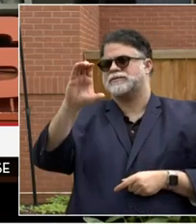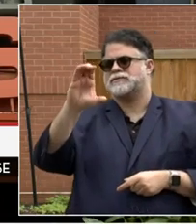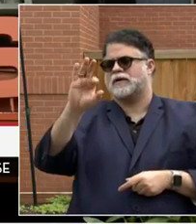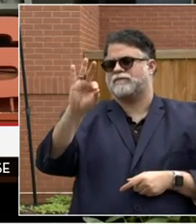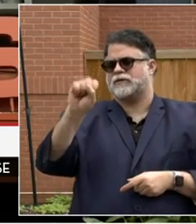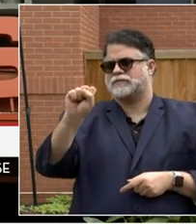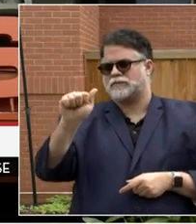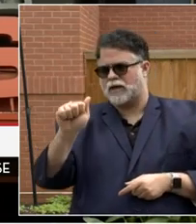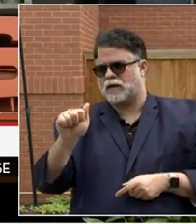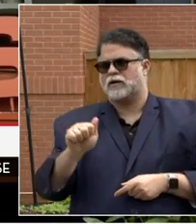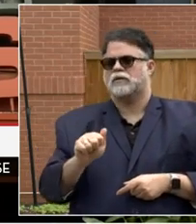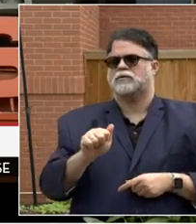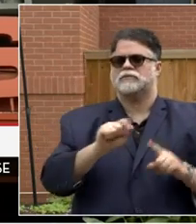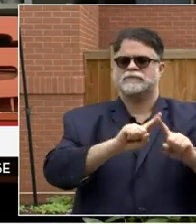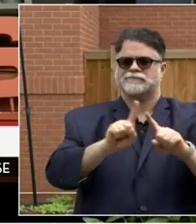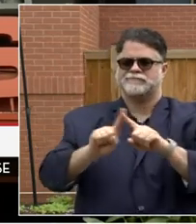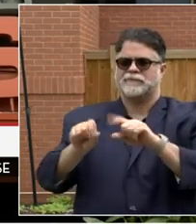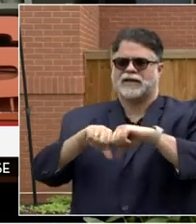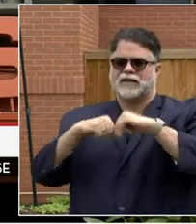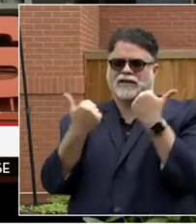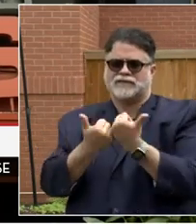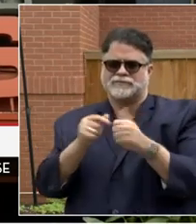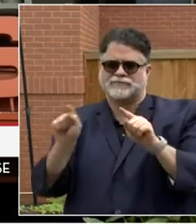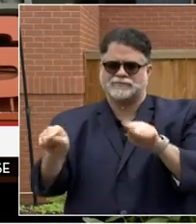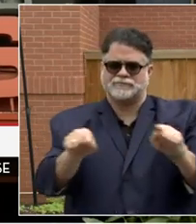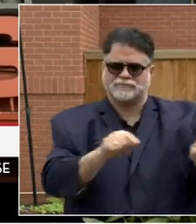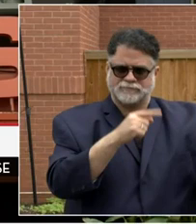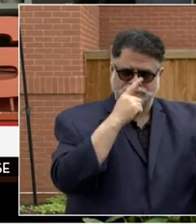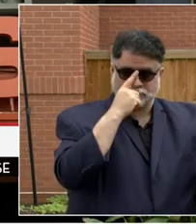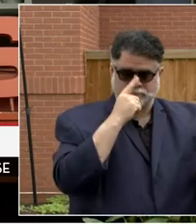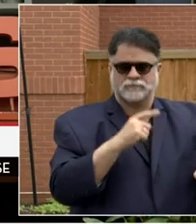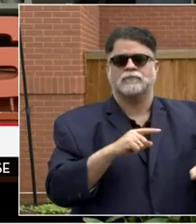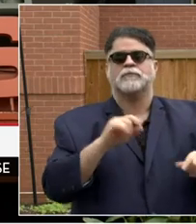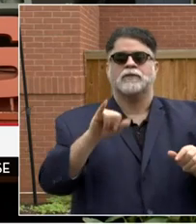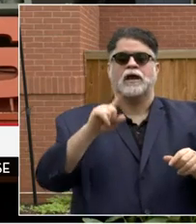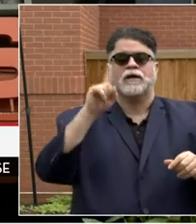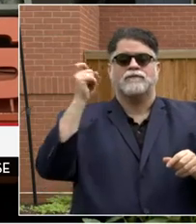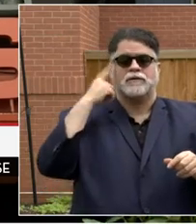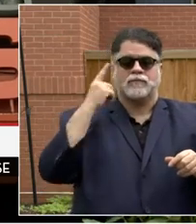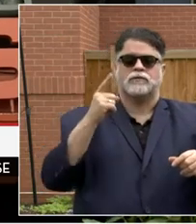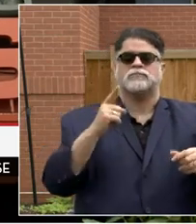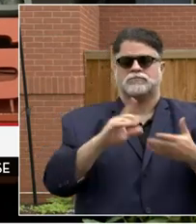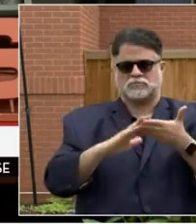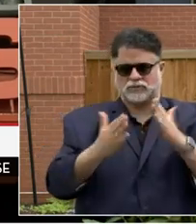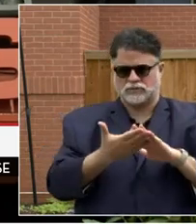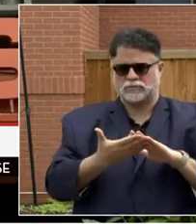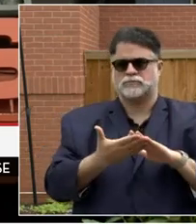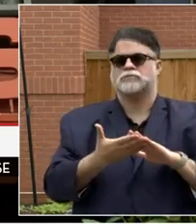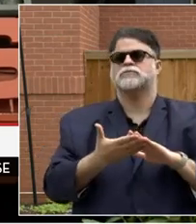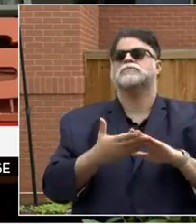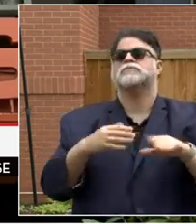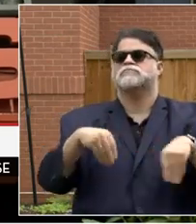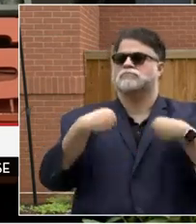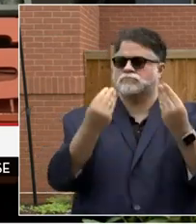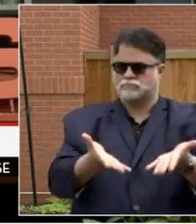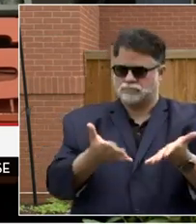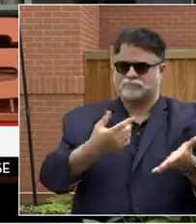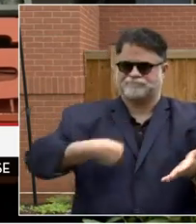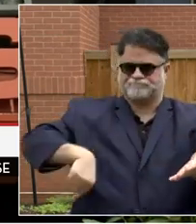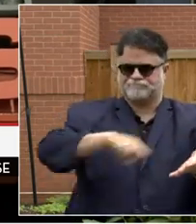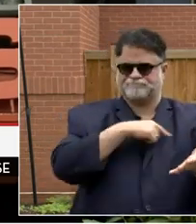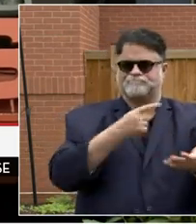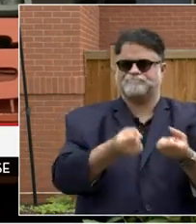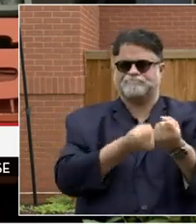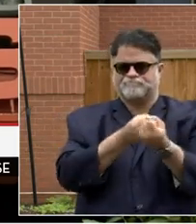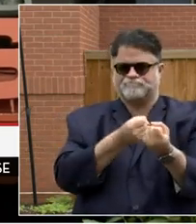of them, right, to make sure that the government is connected to the community in providing services. So I want to thank you